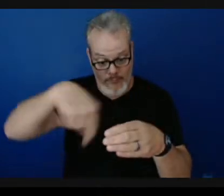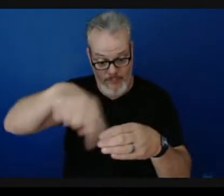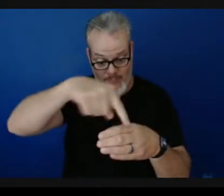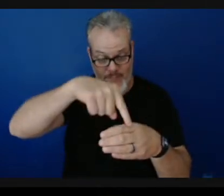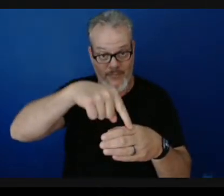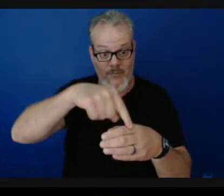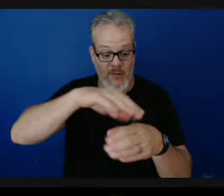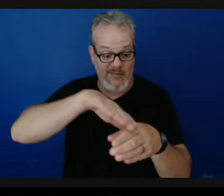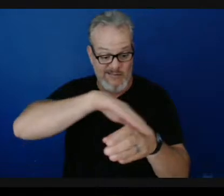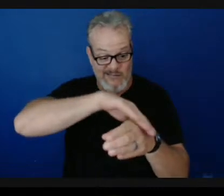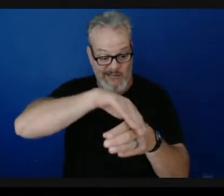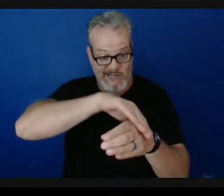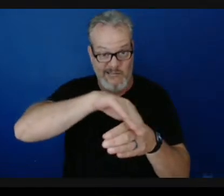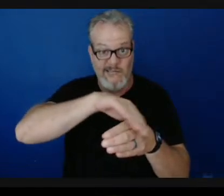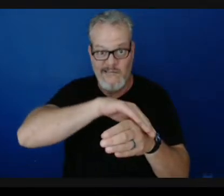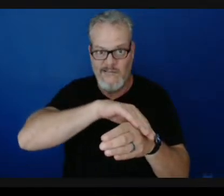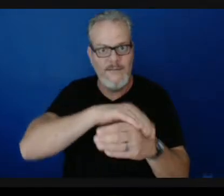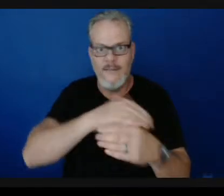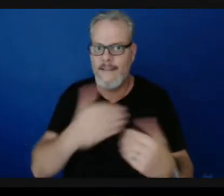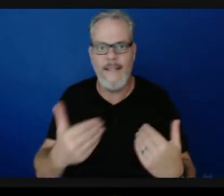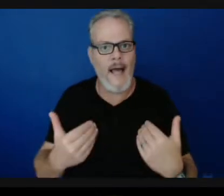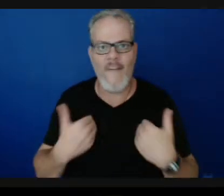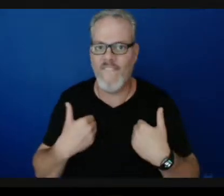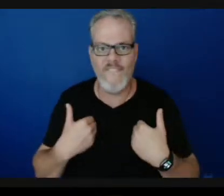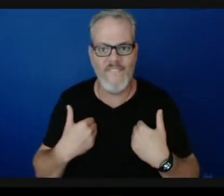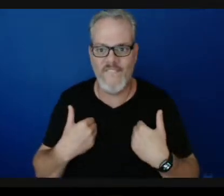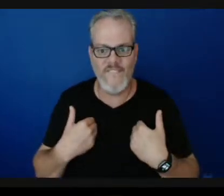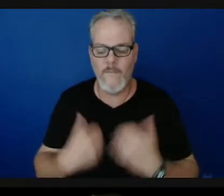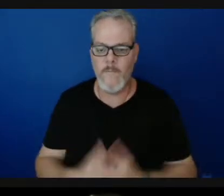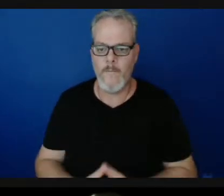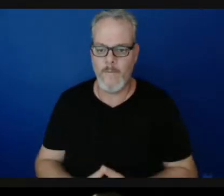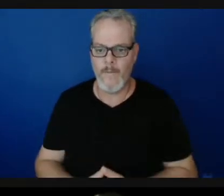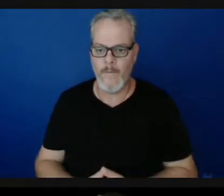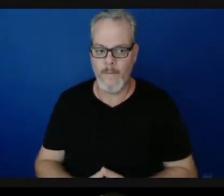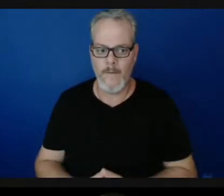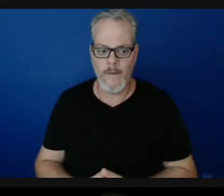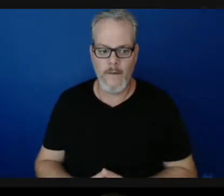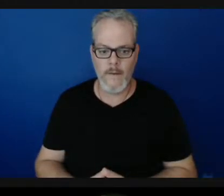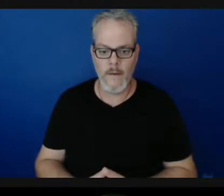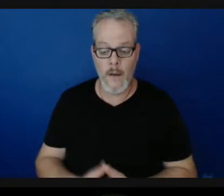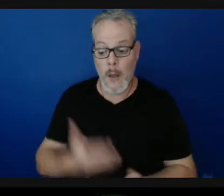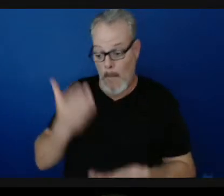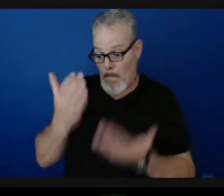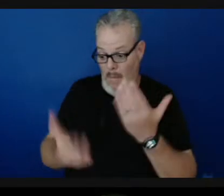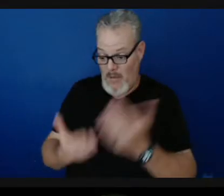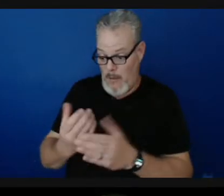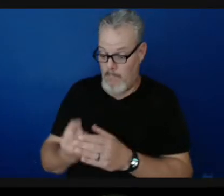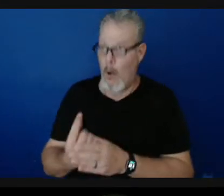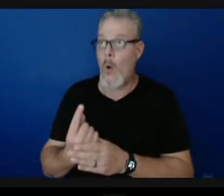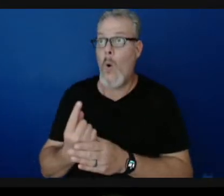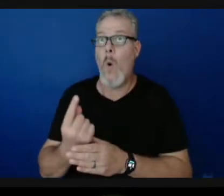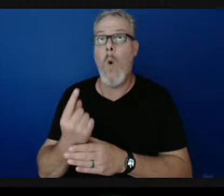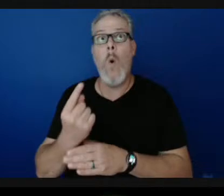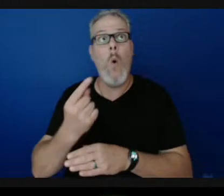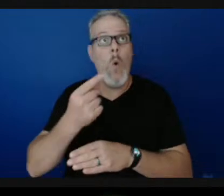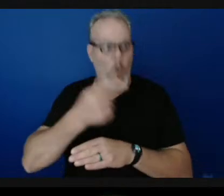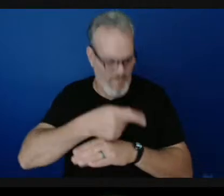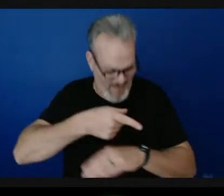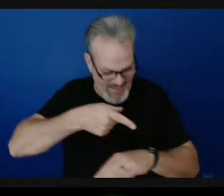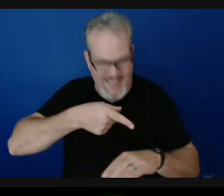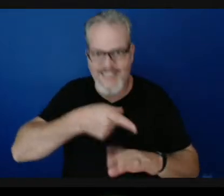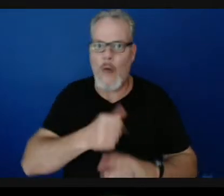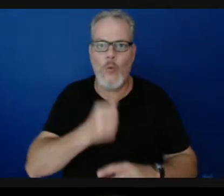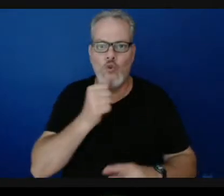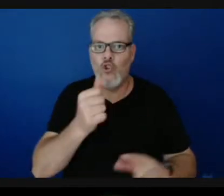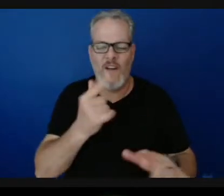obstruction, was the one that became the longest lasting. Yeah, and even maybe when it came up and through, that one was the one that was the biggest, the